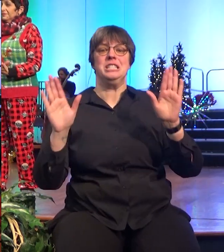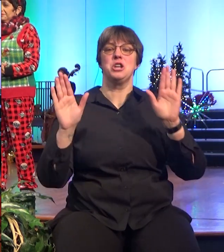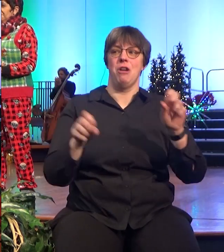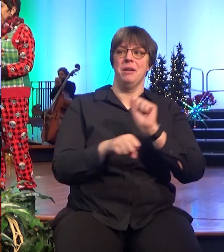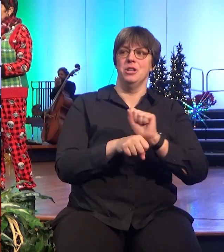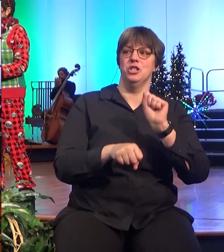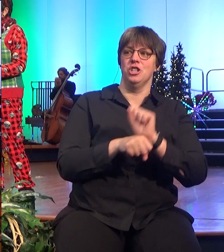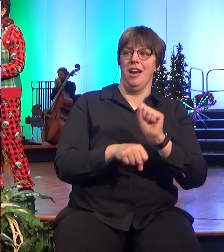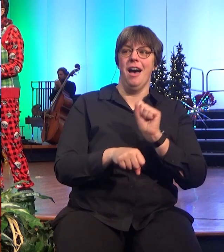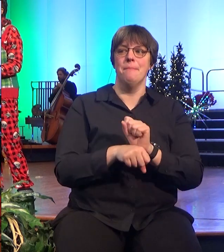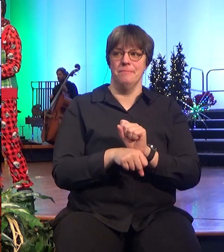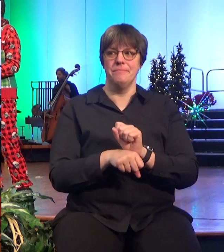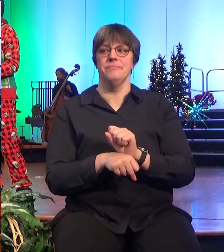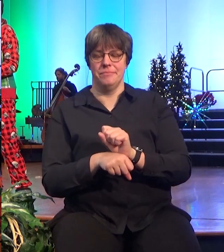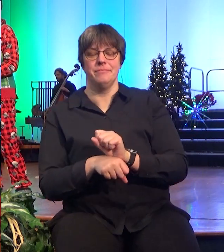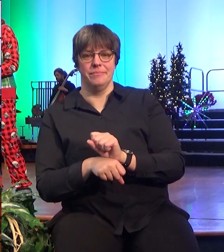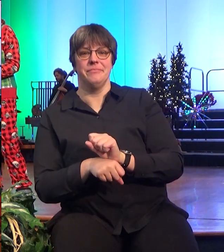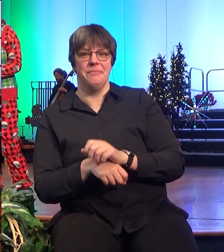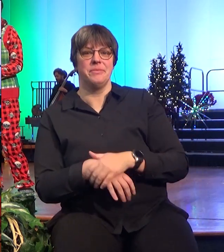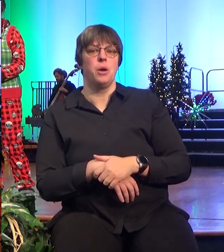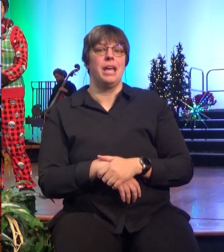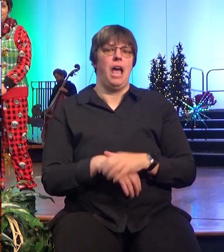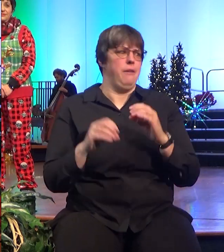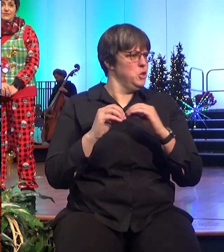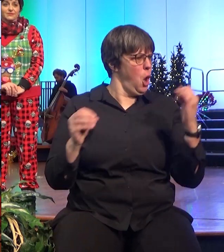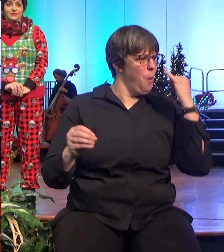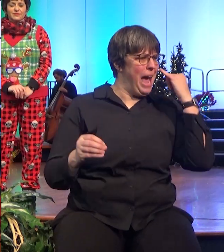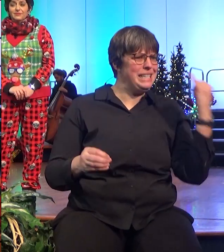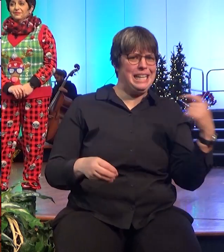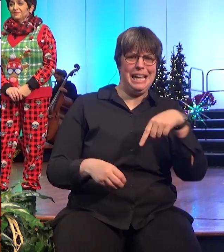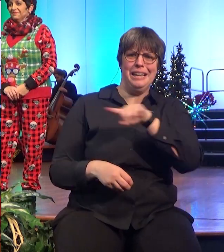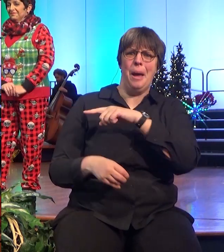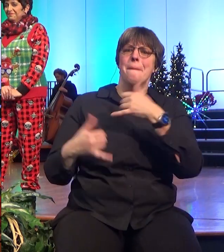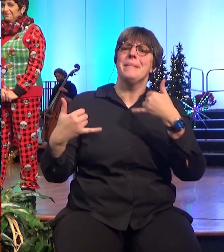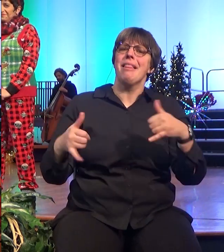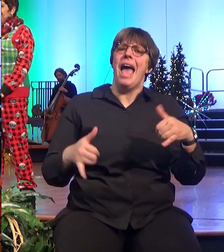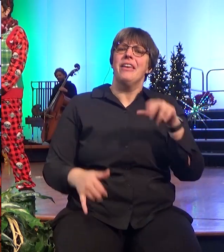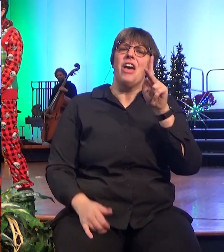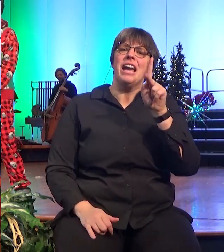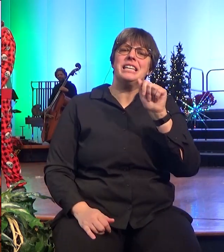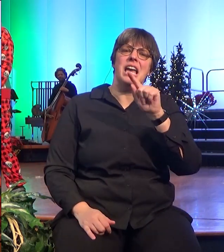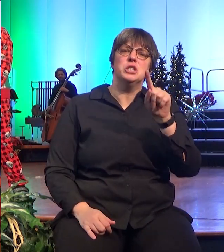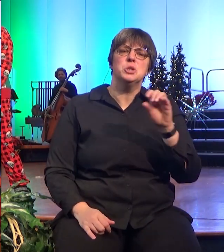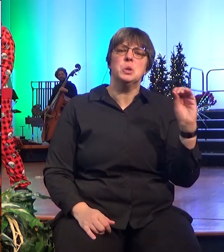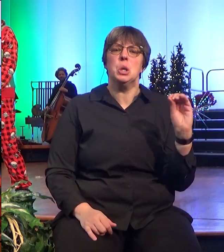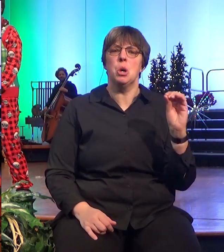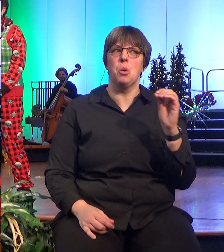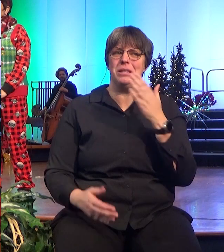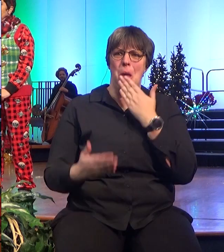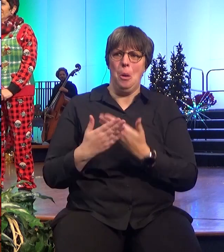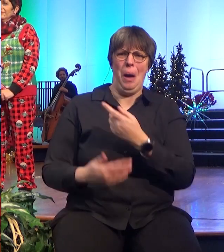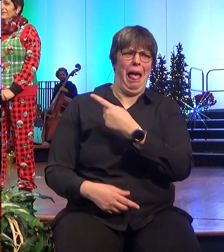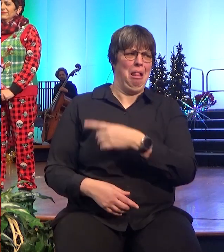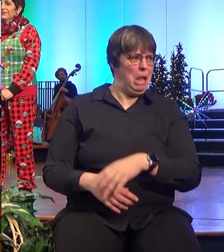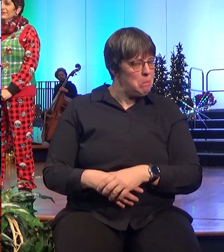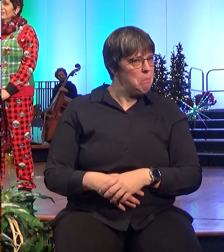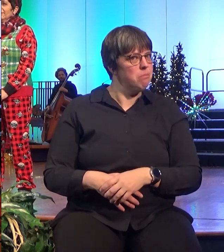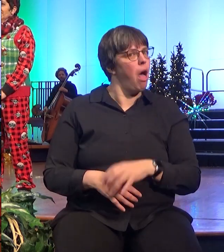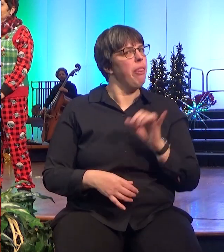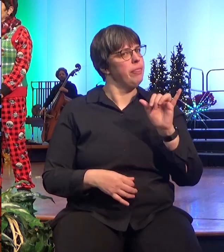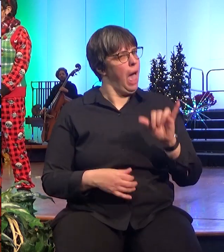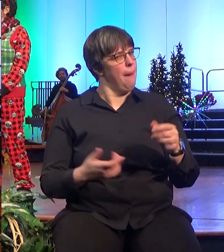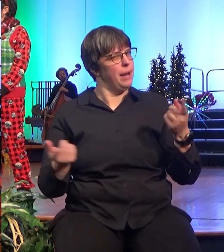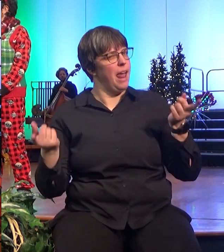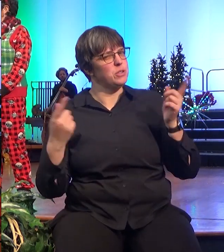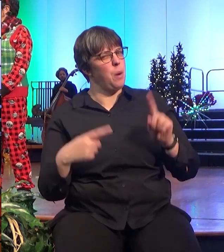And I had no idea that there were such good kazoo players as well, you know? So you might be seeing them at the Christmas Eve